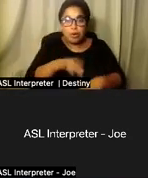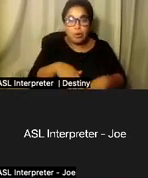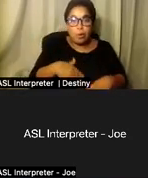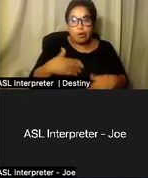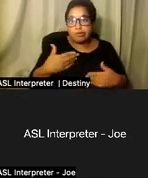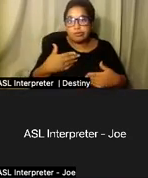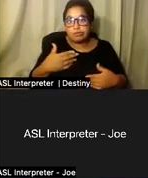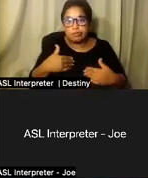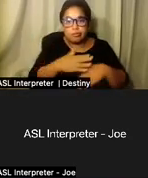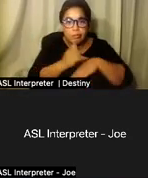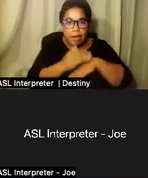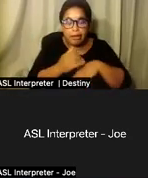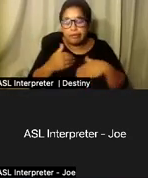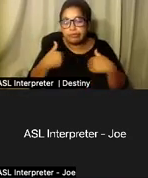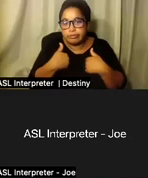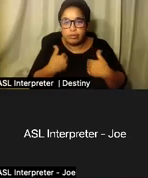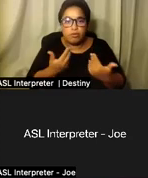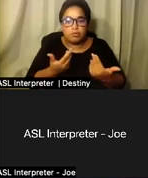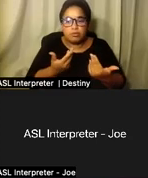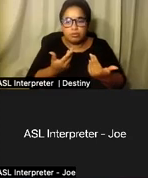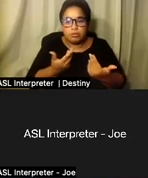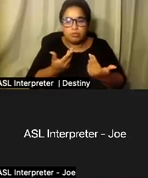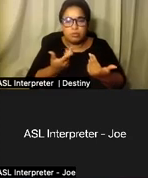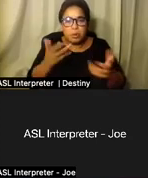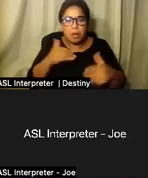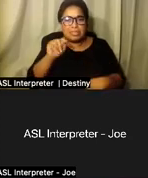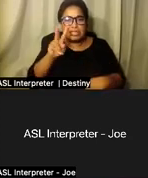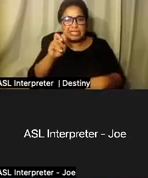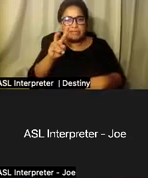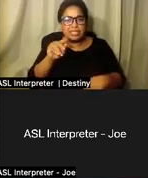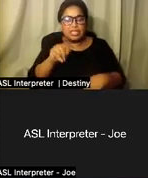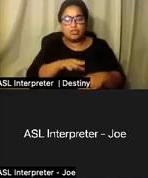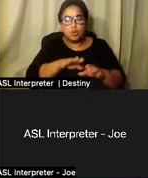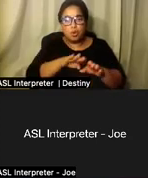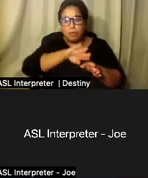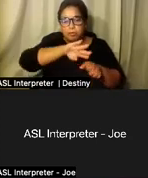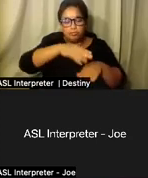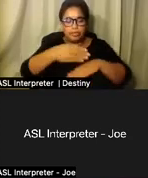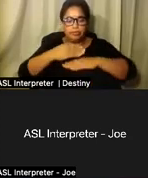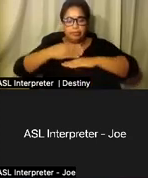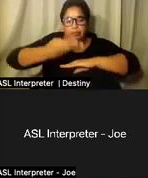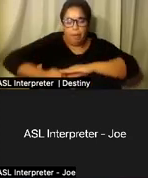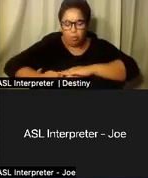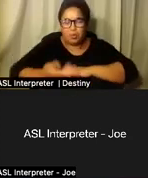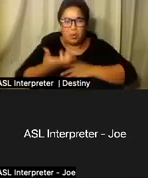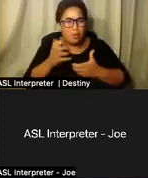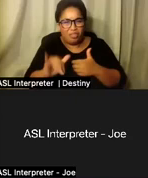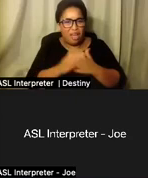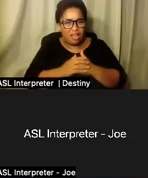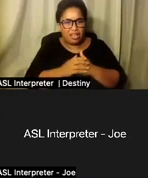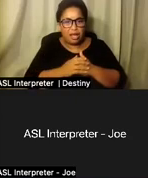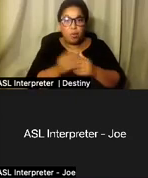moving around. You're moving around your house, you accidentally hit something, and you don't want your TV to fall over in those situations, and especially, of course,